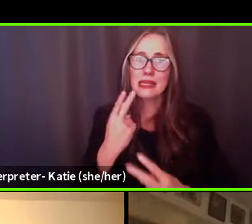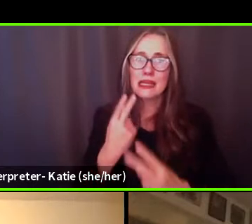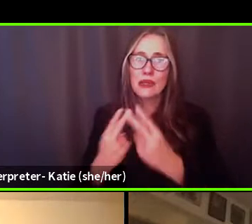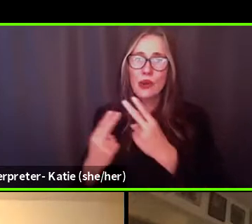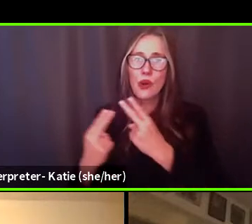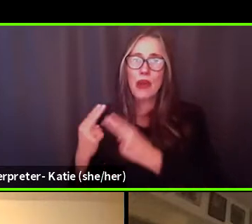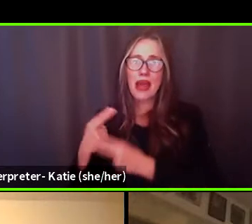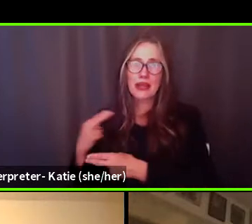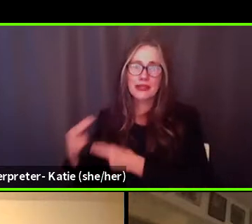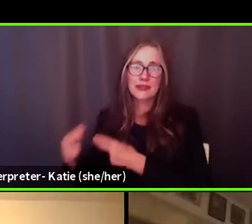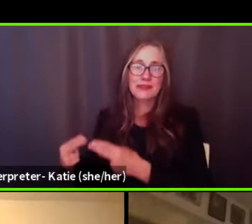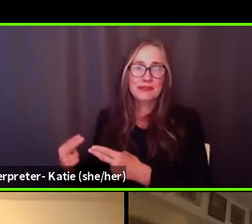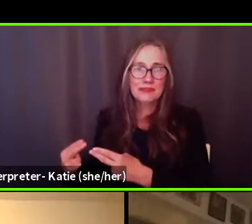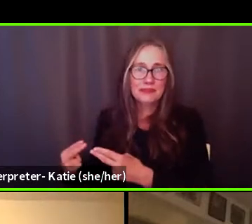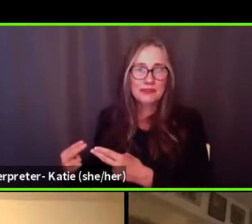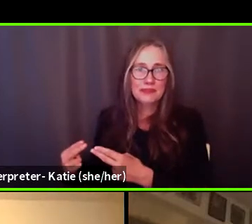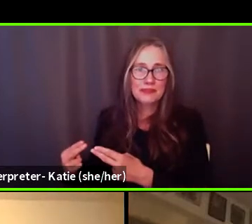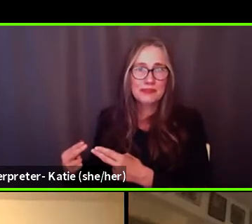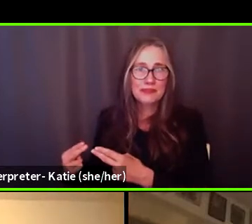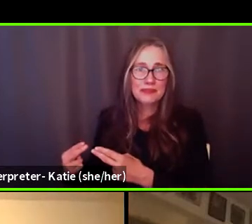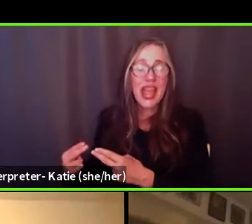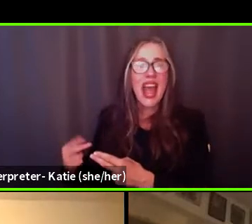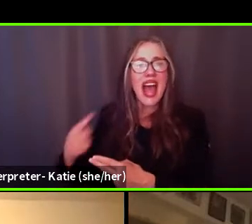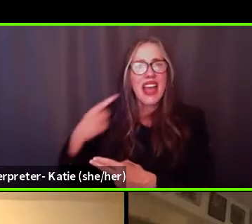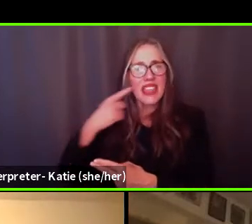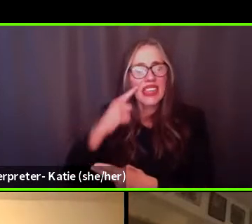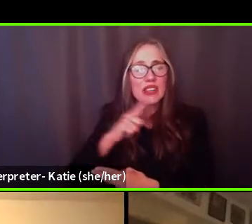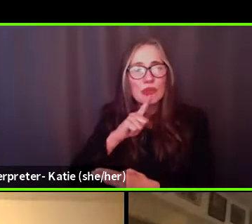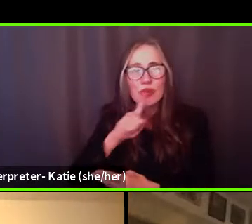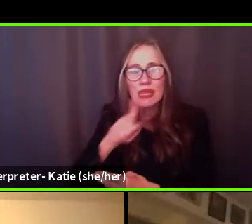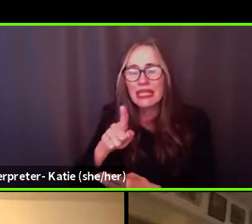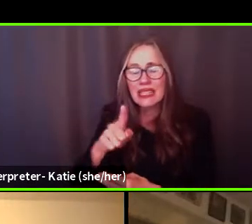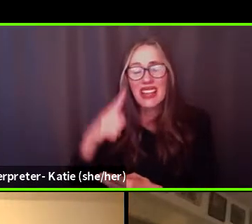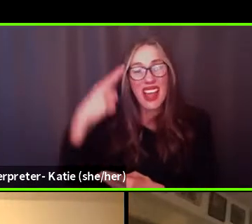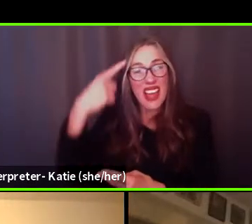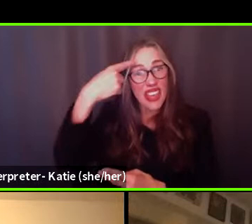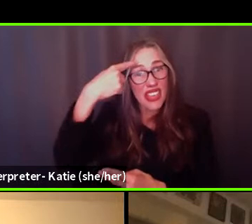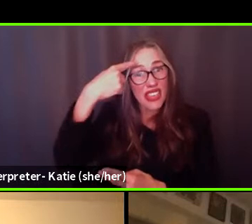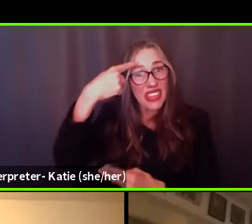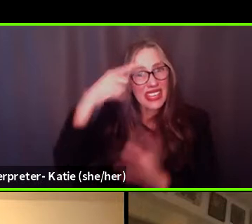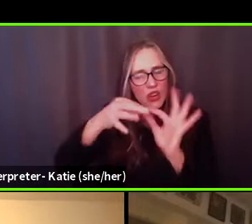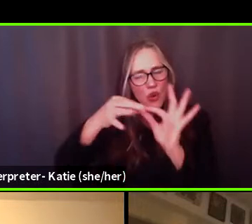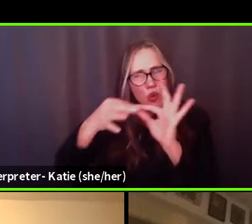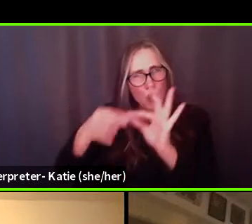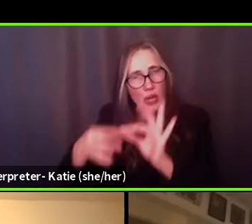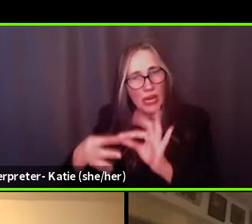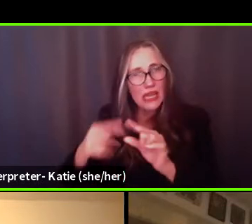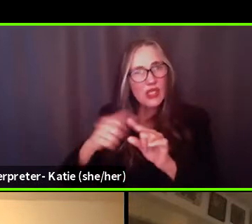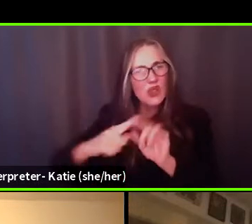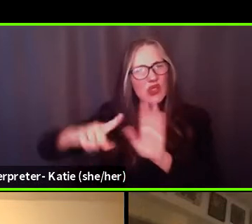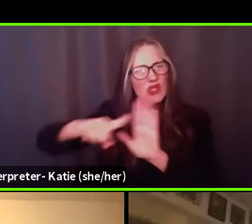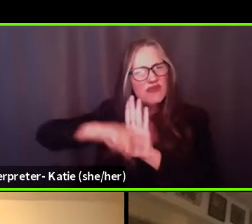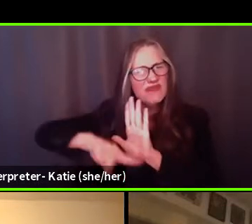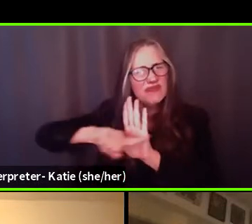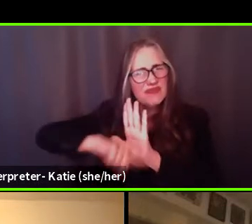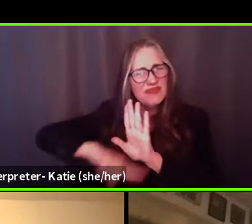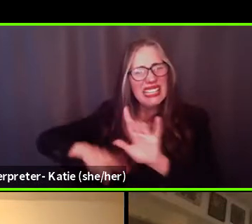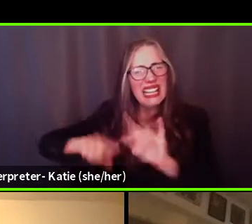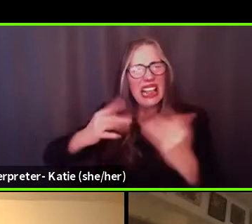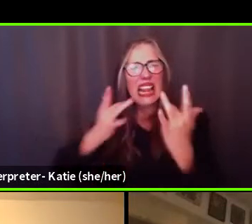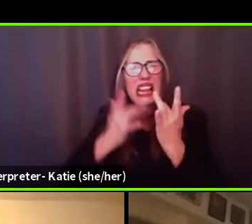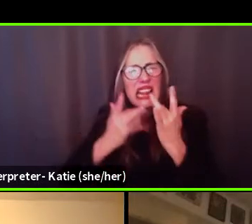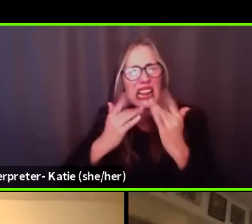imagination and i think that over the course of the last two days we had some really amazing sessions that drew